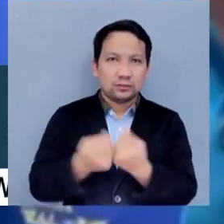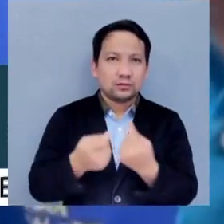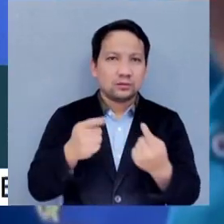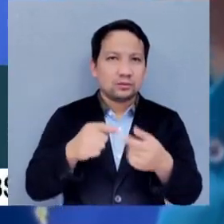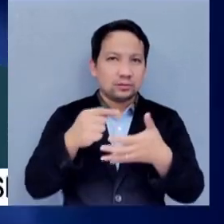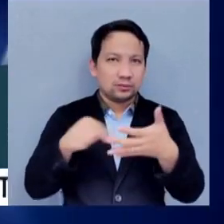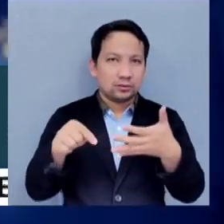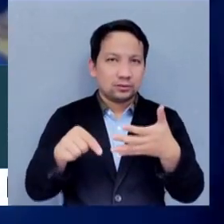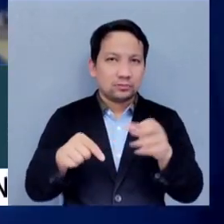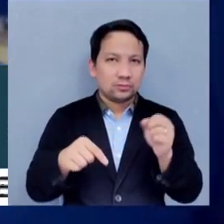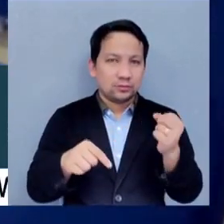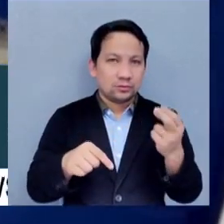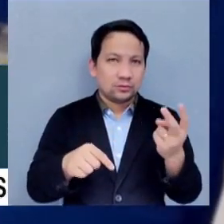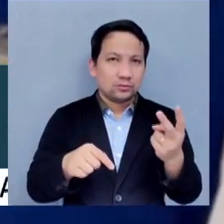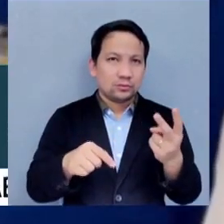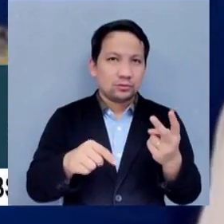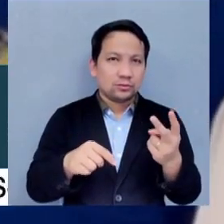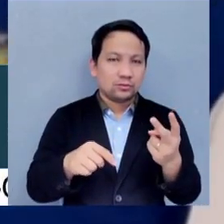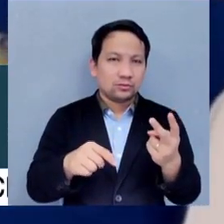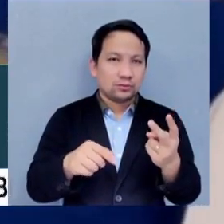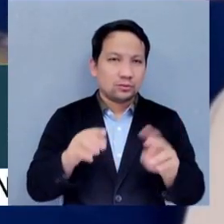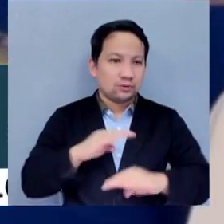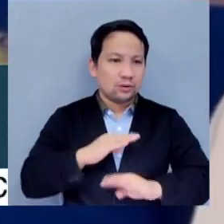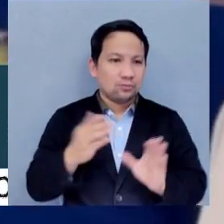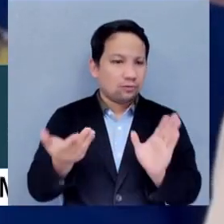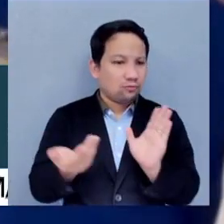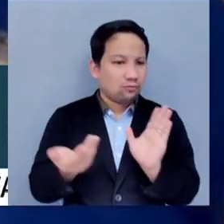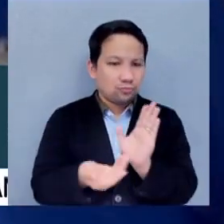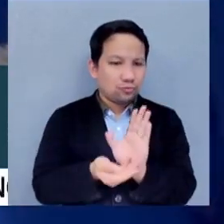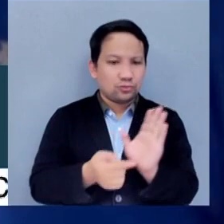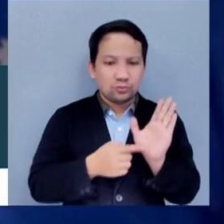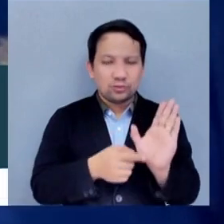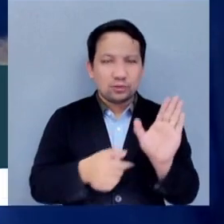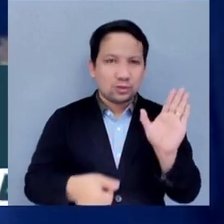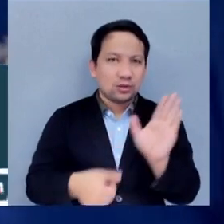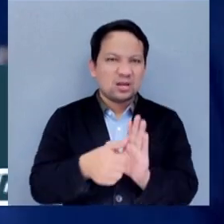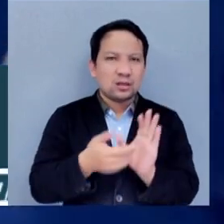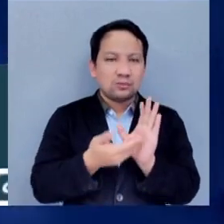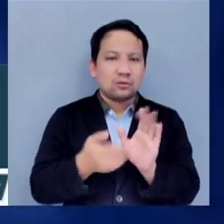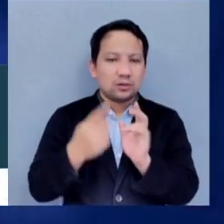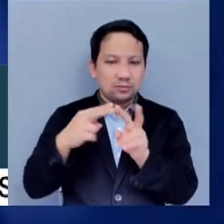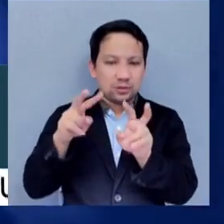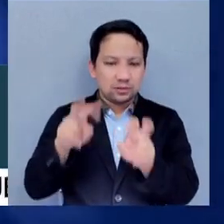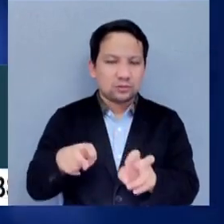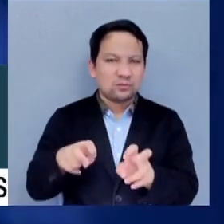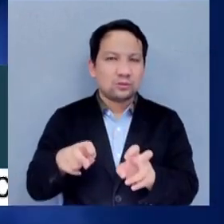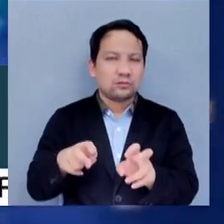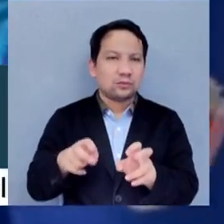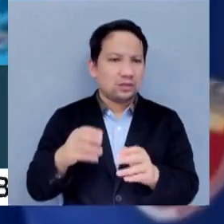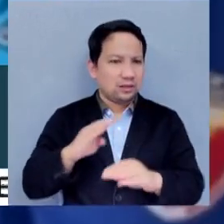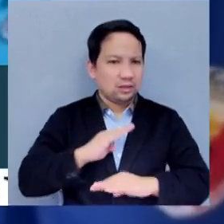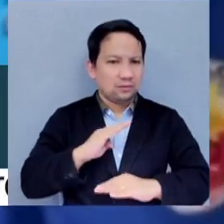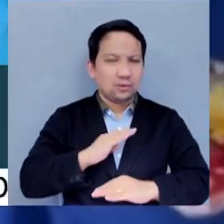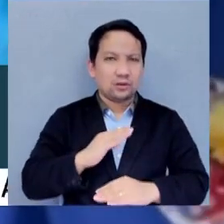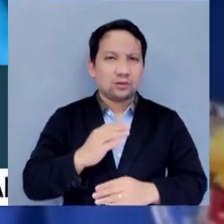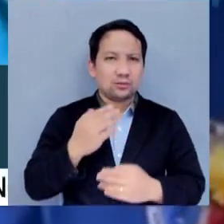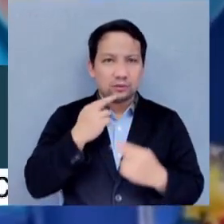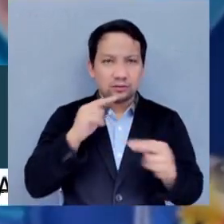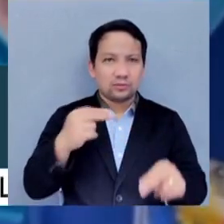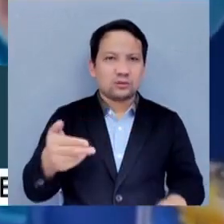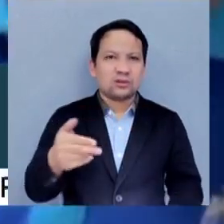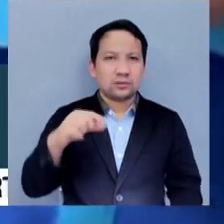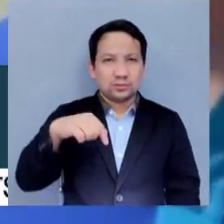12 years, enough evidence and the truth came out through the testimonies of the witnesses. And that's the latest here in Quezon City.